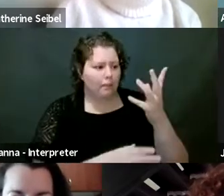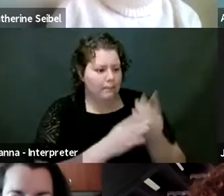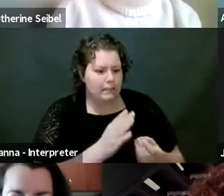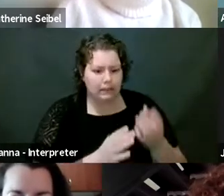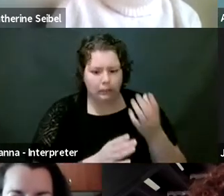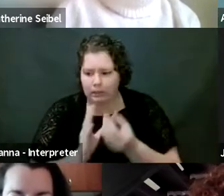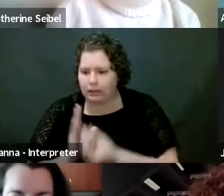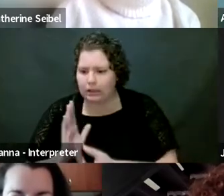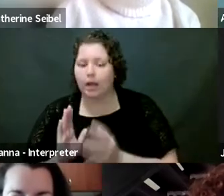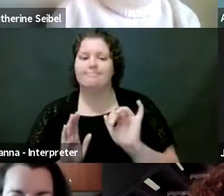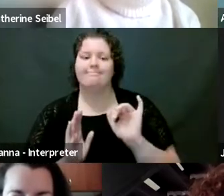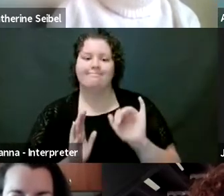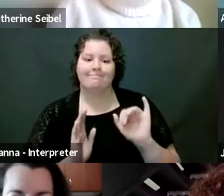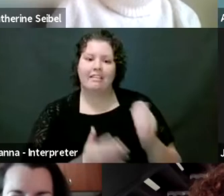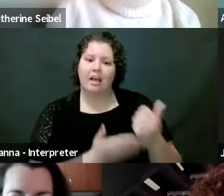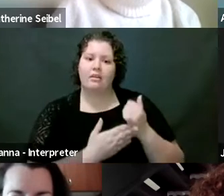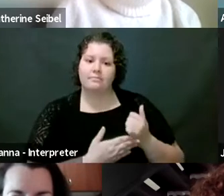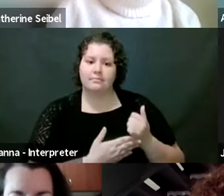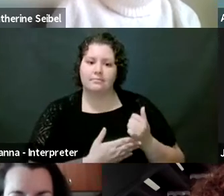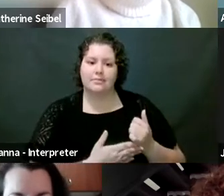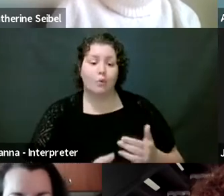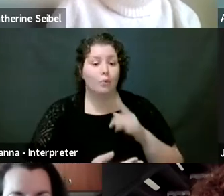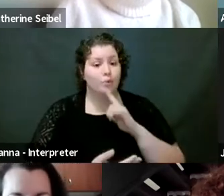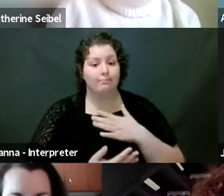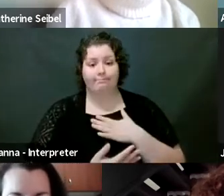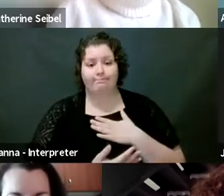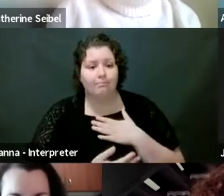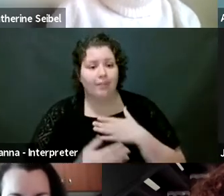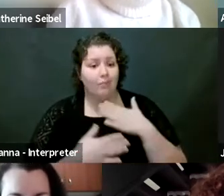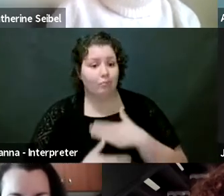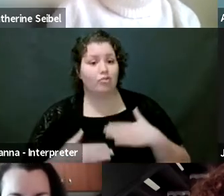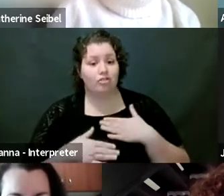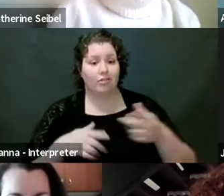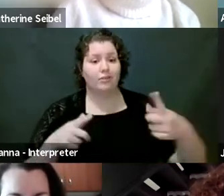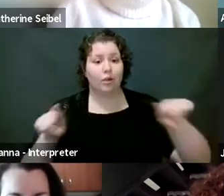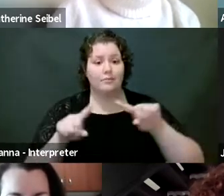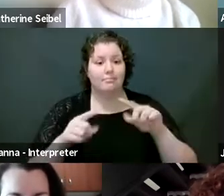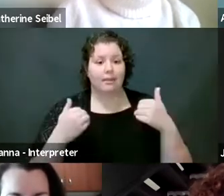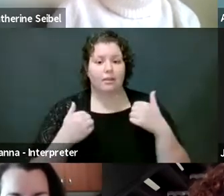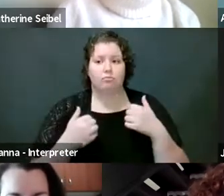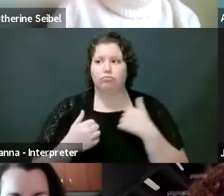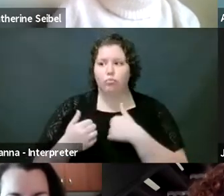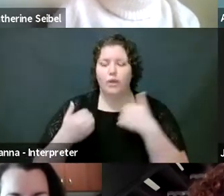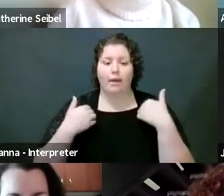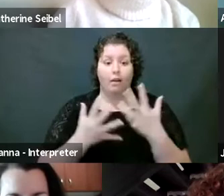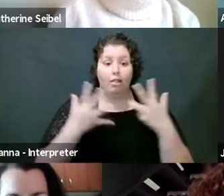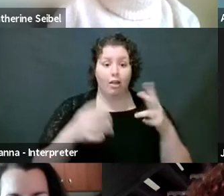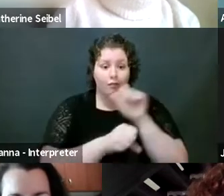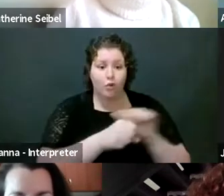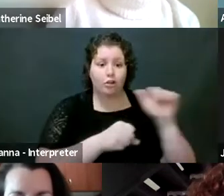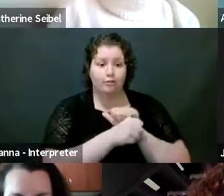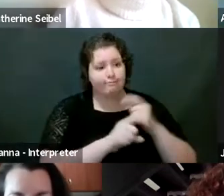So I just really appreciate you all, and lots of work ahead that we will dig